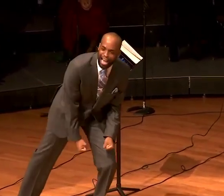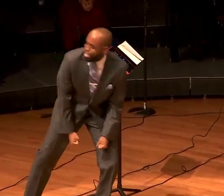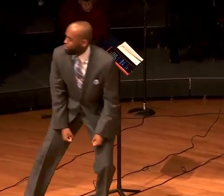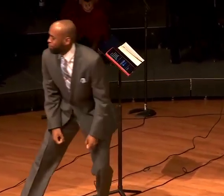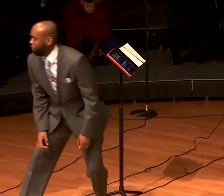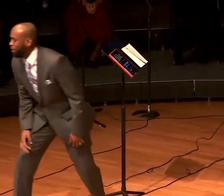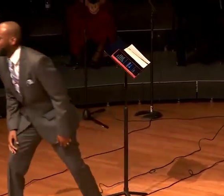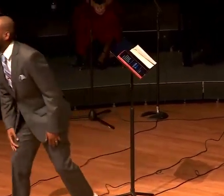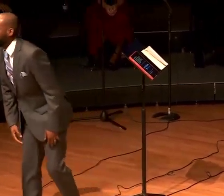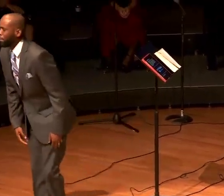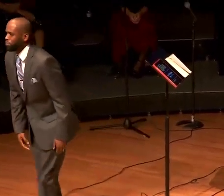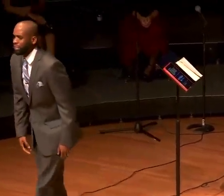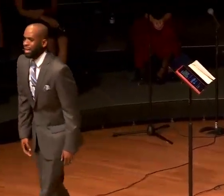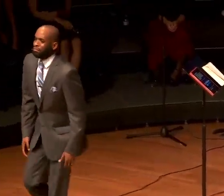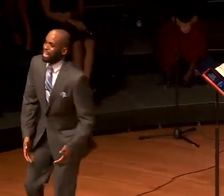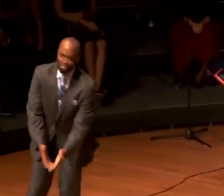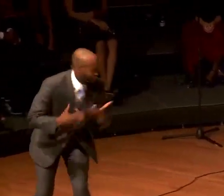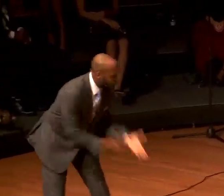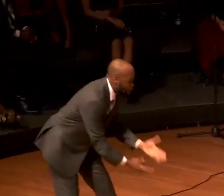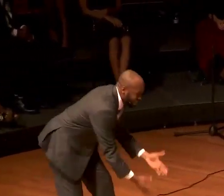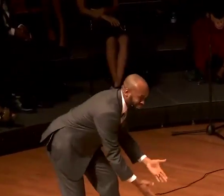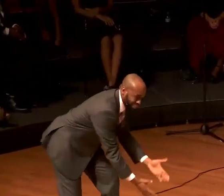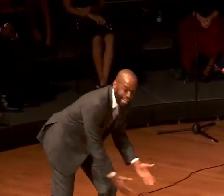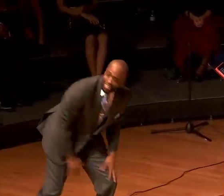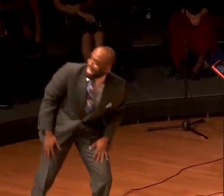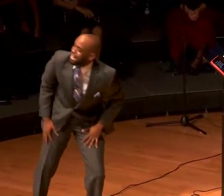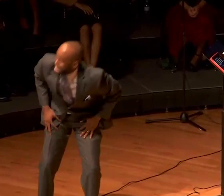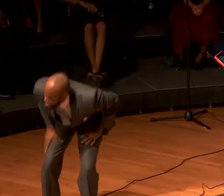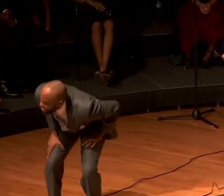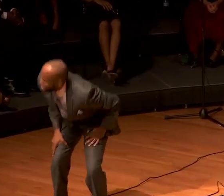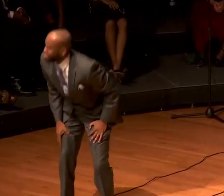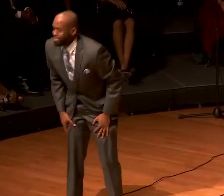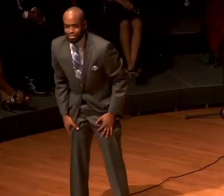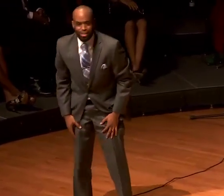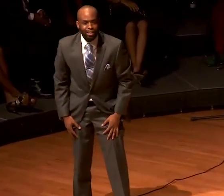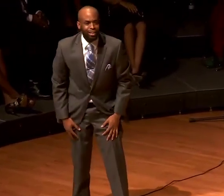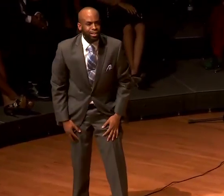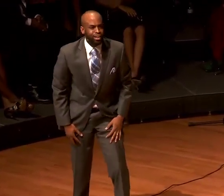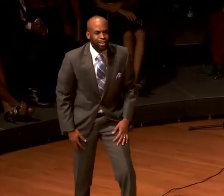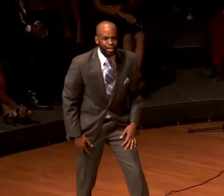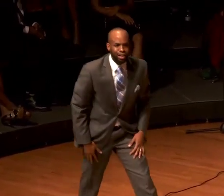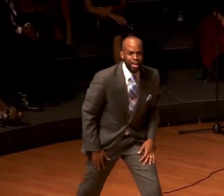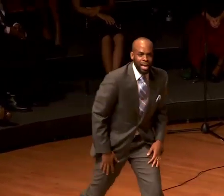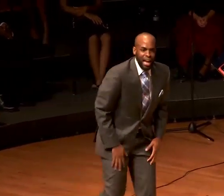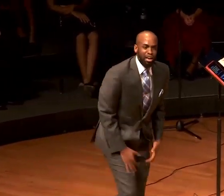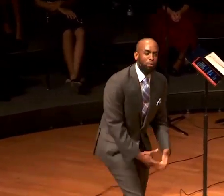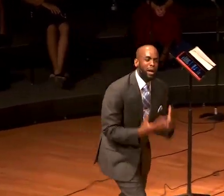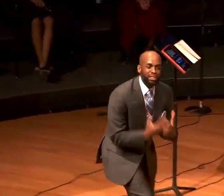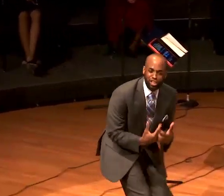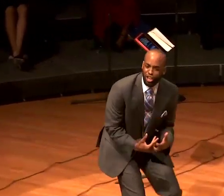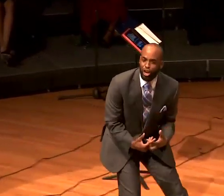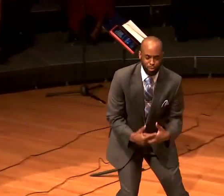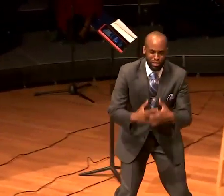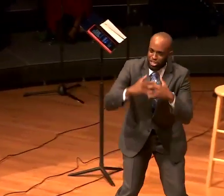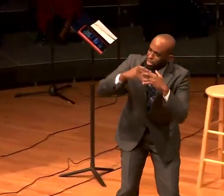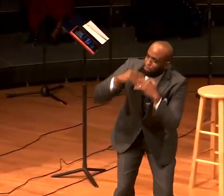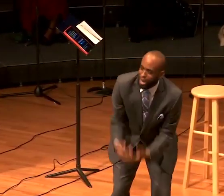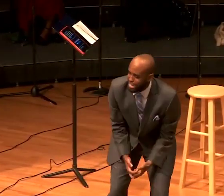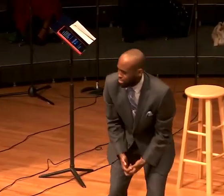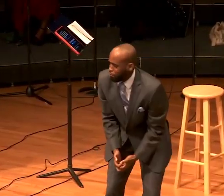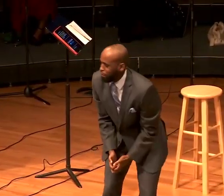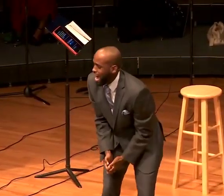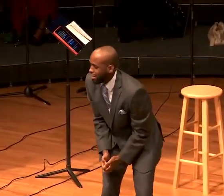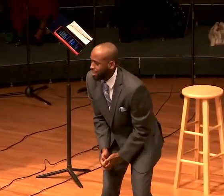needs life. That's the only thing that he needs. And if we, the church, would